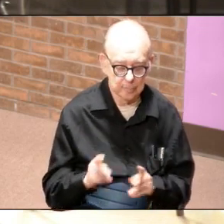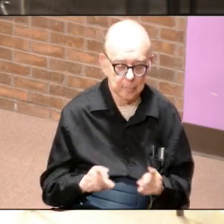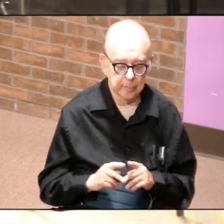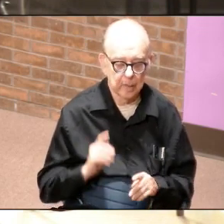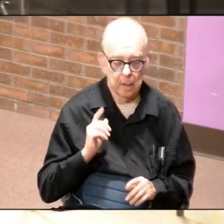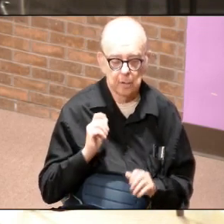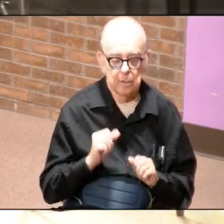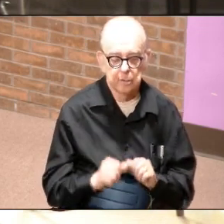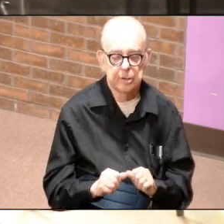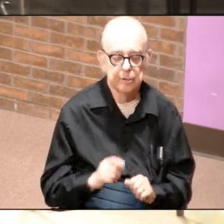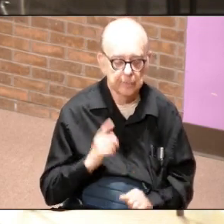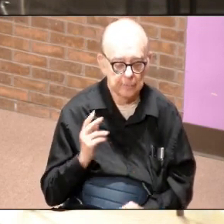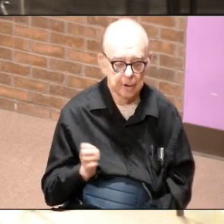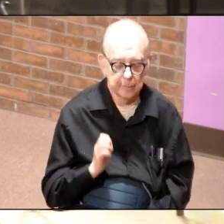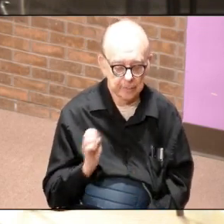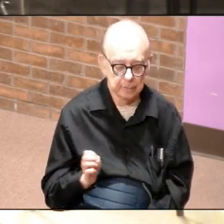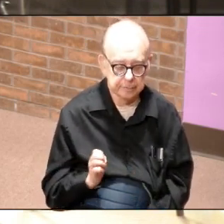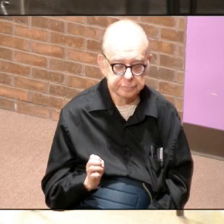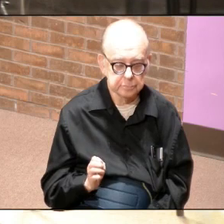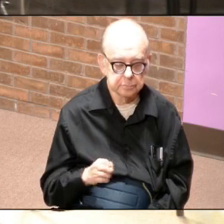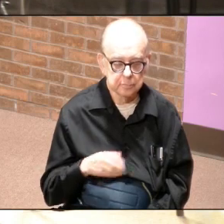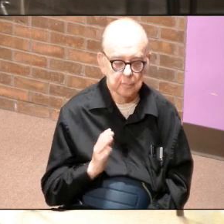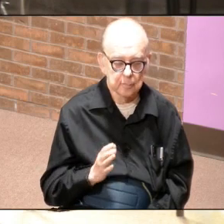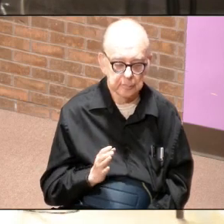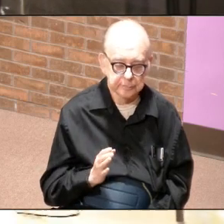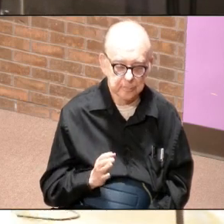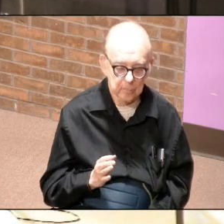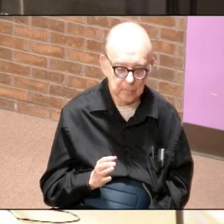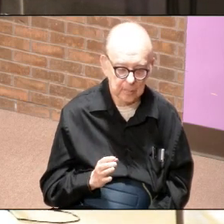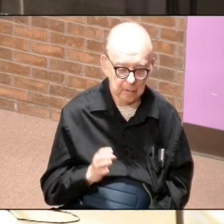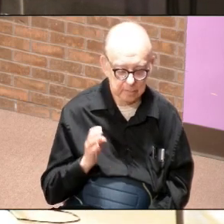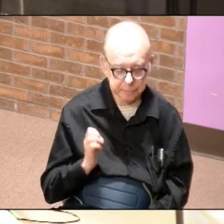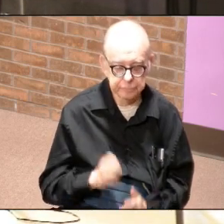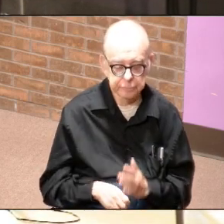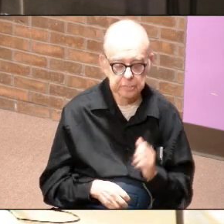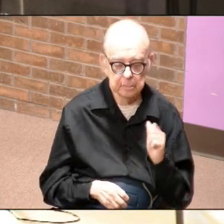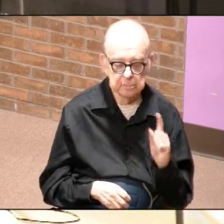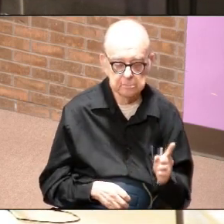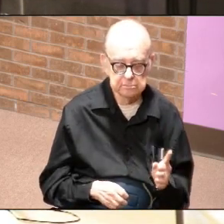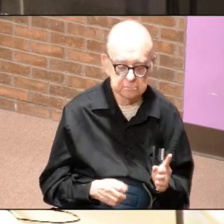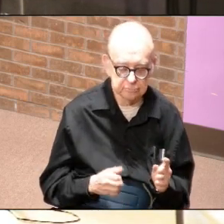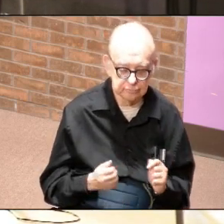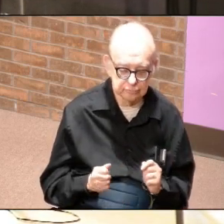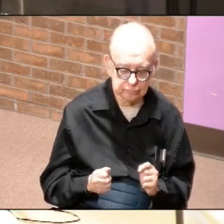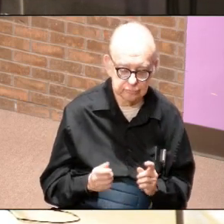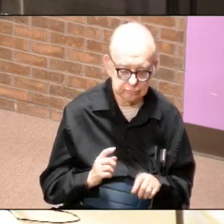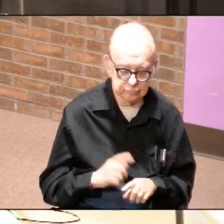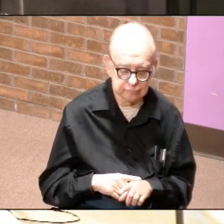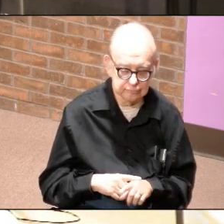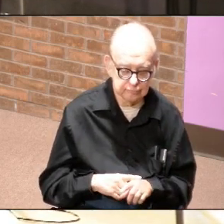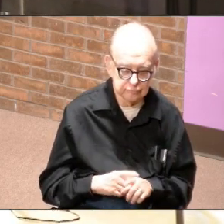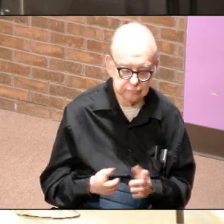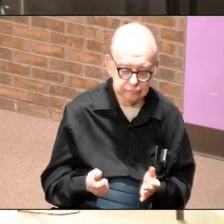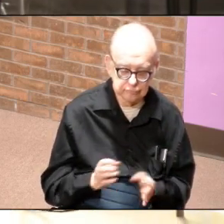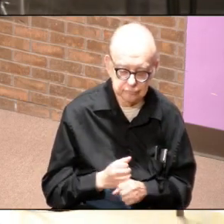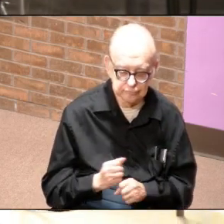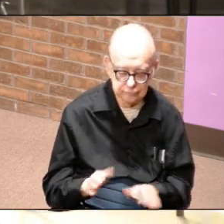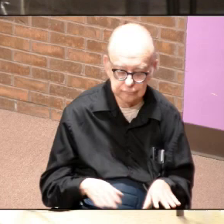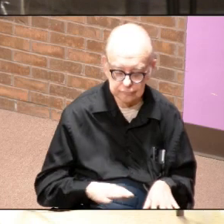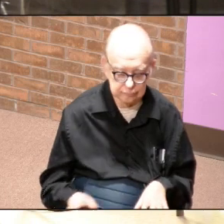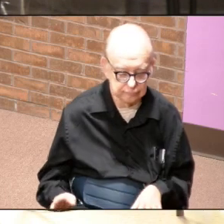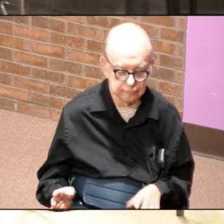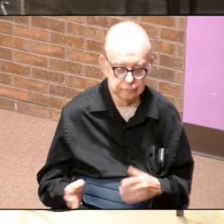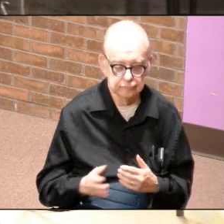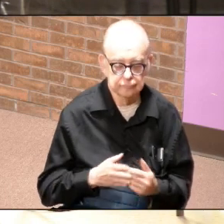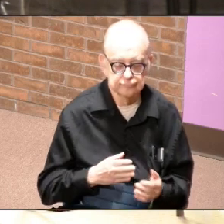forever. We talked about that. That this is God's, Ephesians 1:10, I think, is that when his time is right, he will gather his children together from